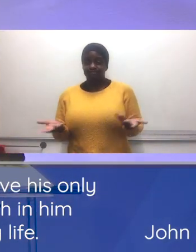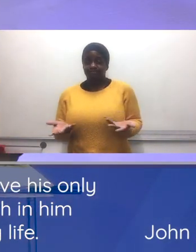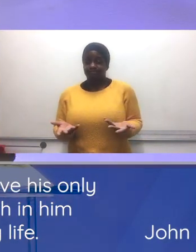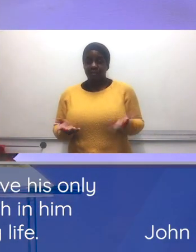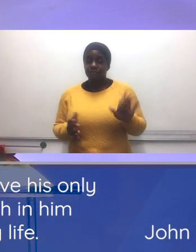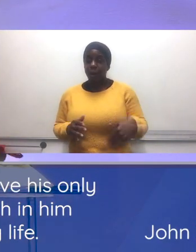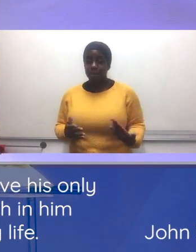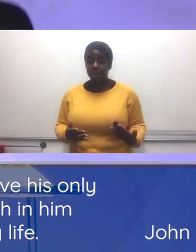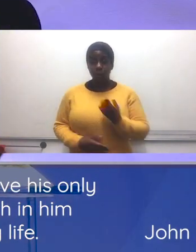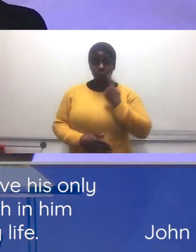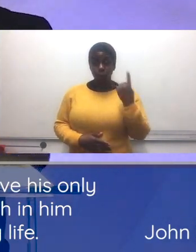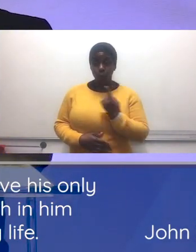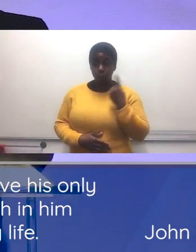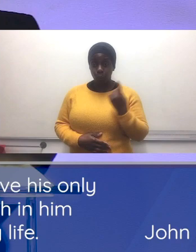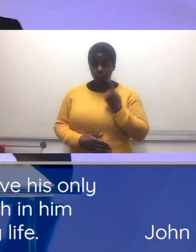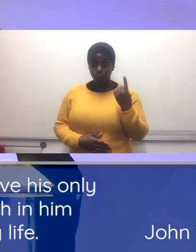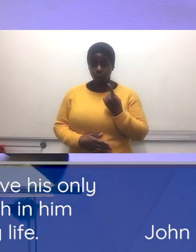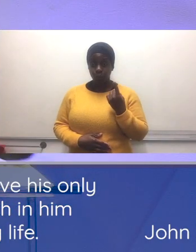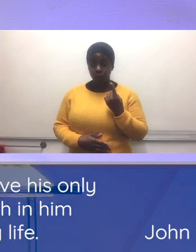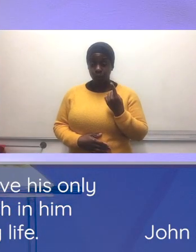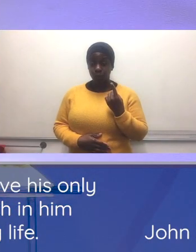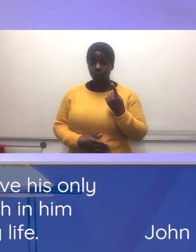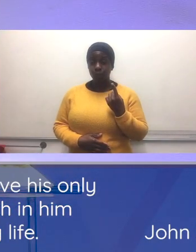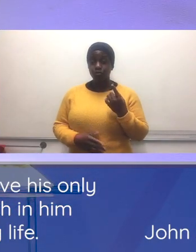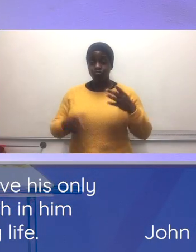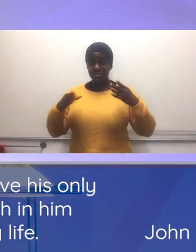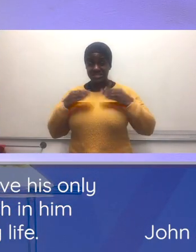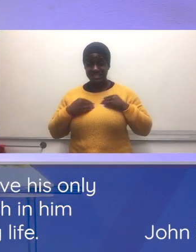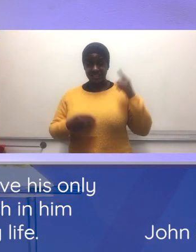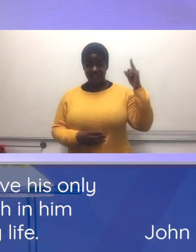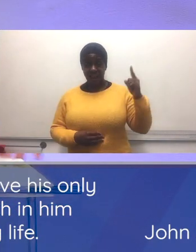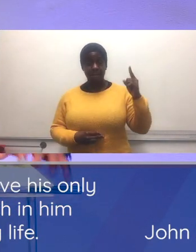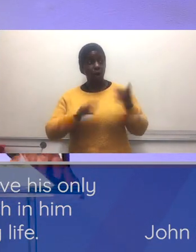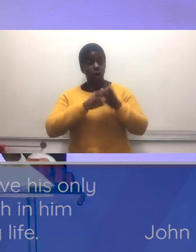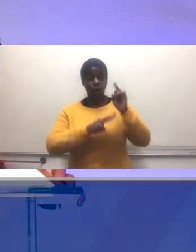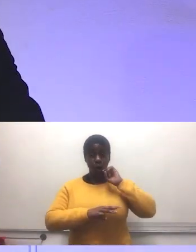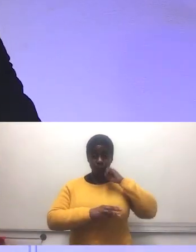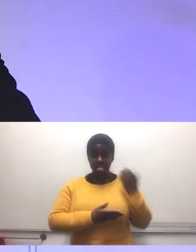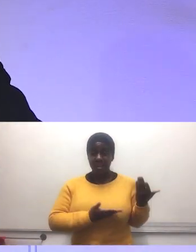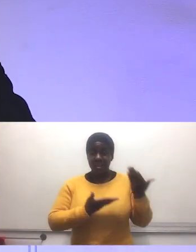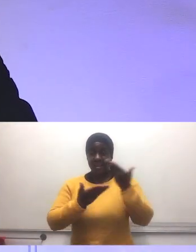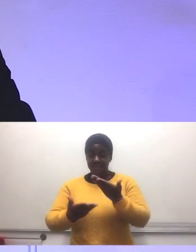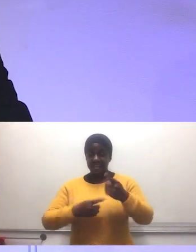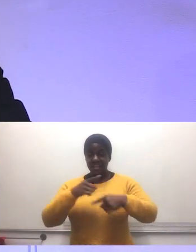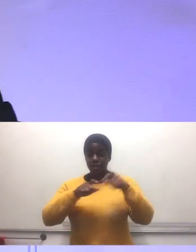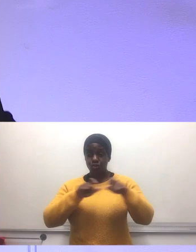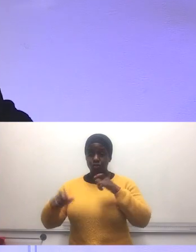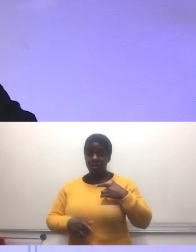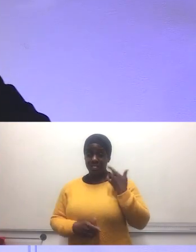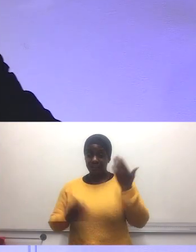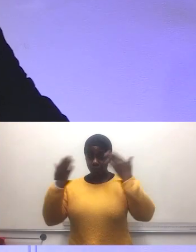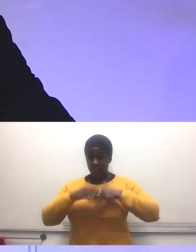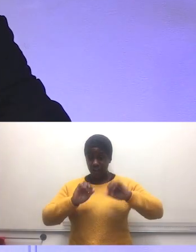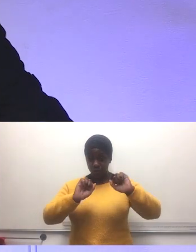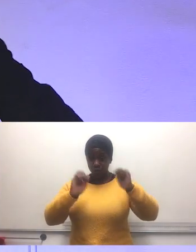tonight, whosoever receive him, God can give you eternal life tonight. Tonight is your